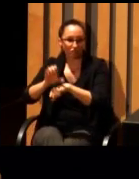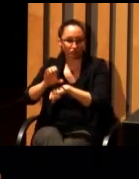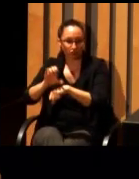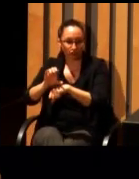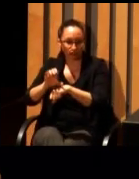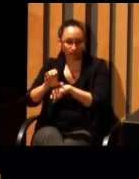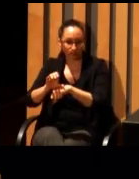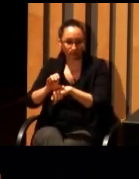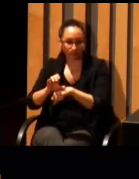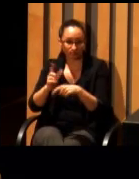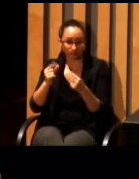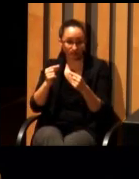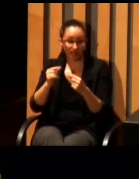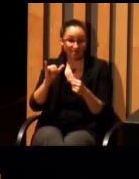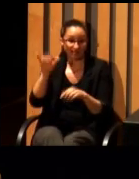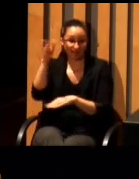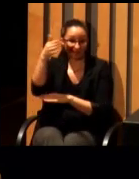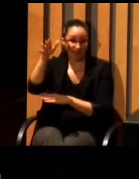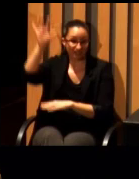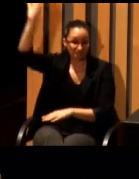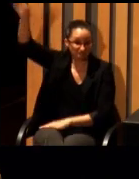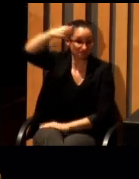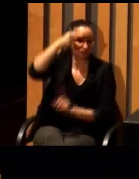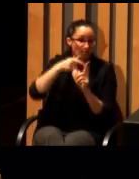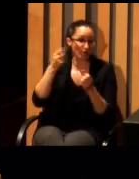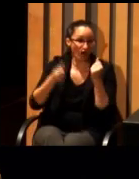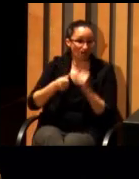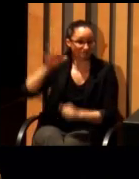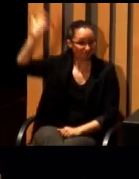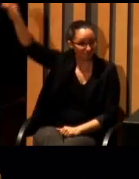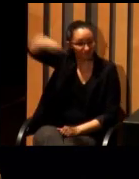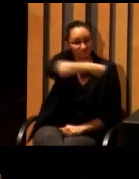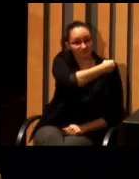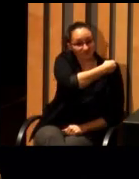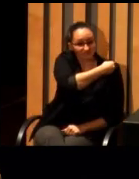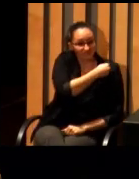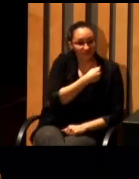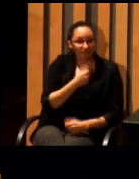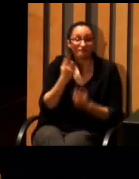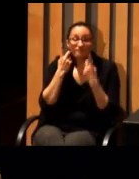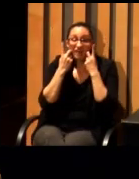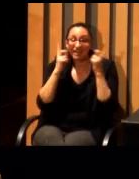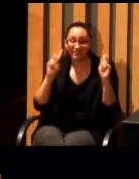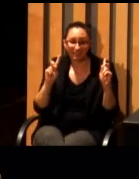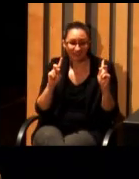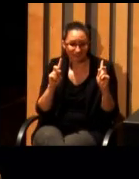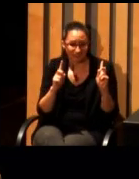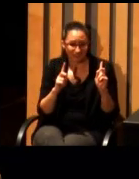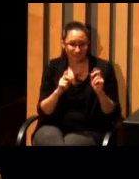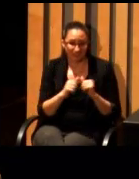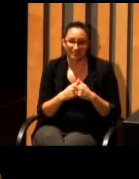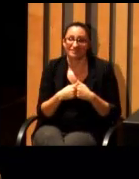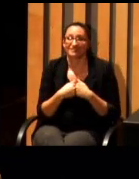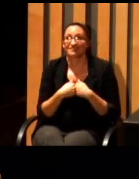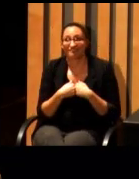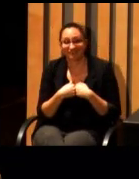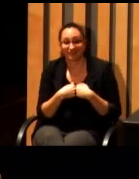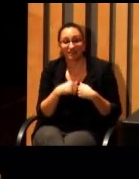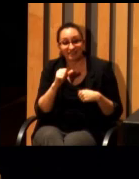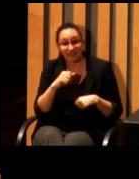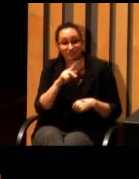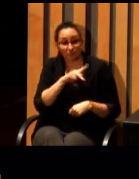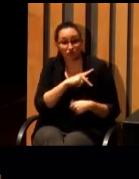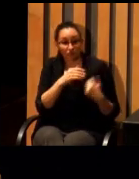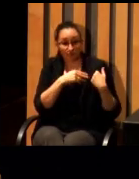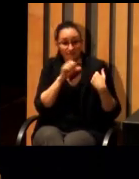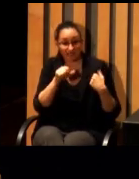ripped that flag off her car. Finally. But again, you know, I'm saying, yes, it's personal responsibility, but